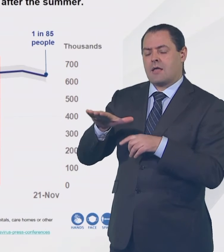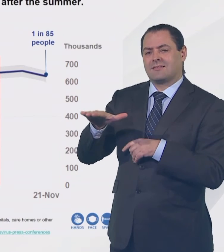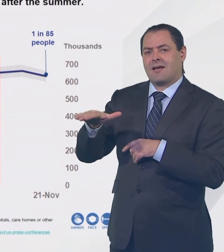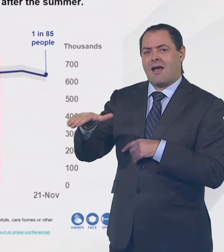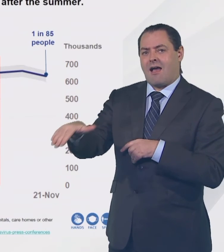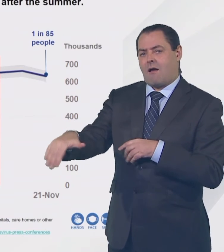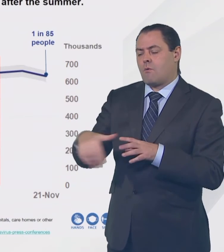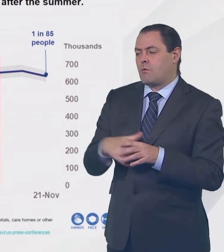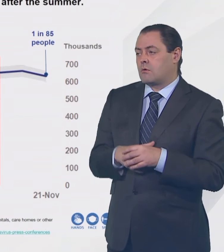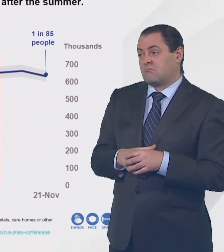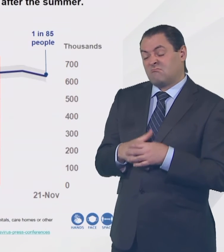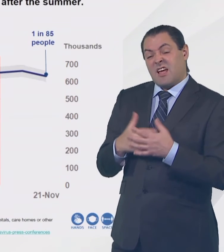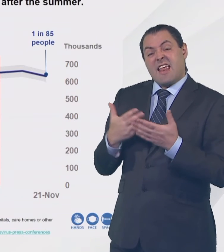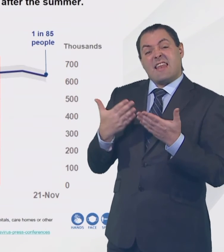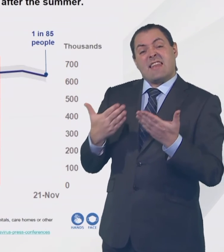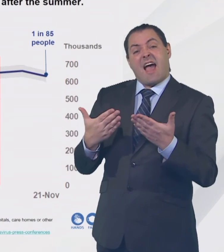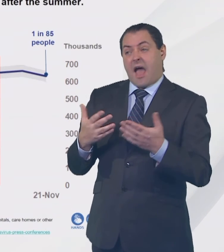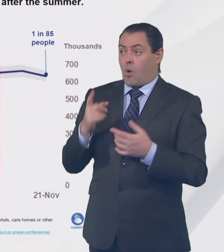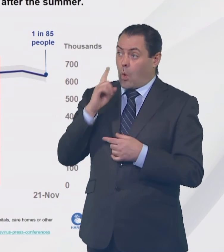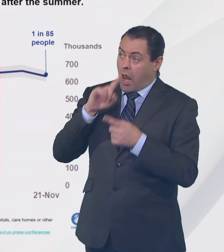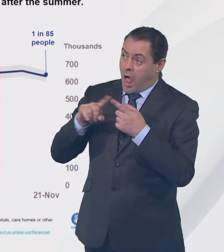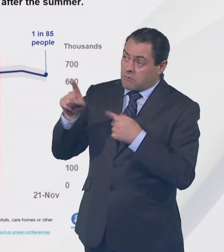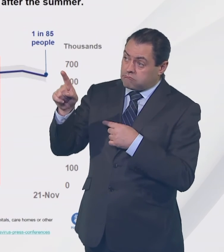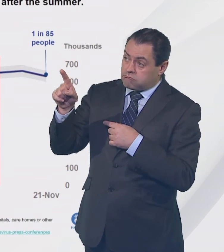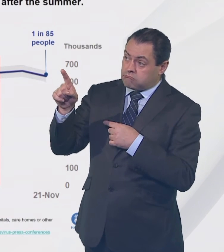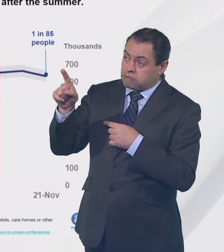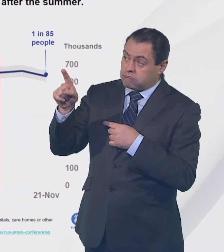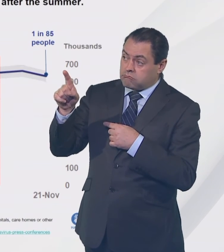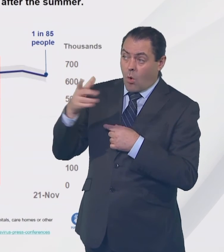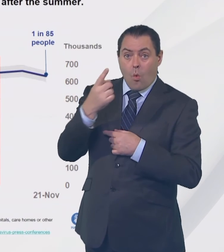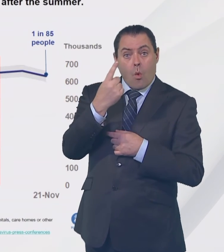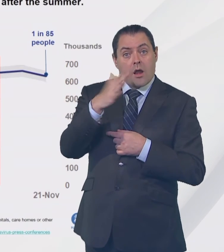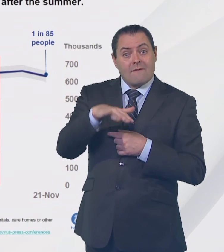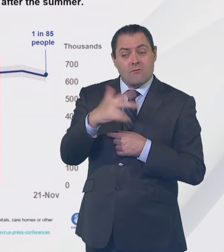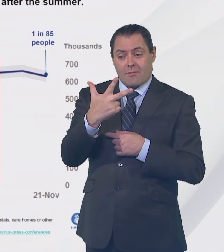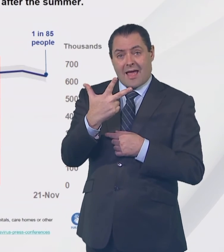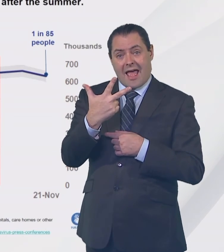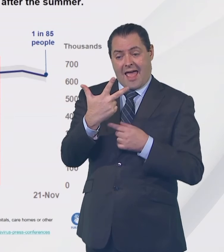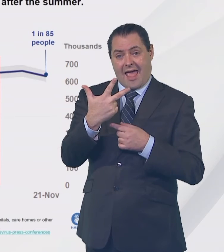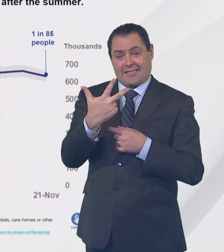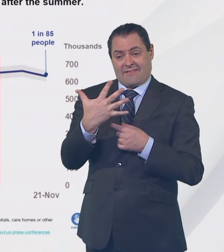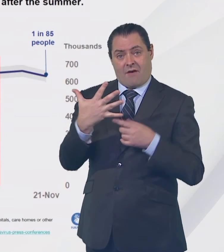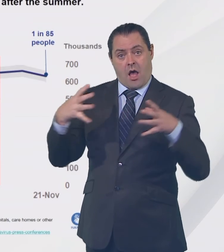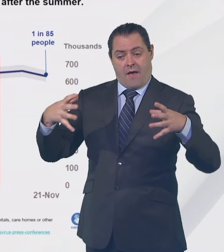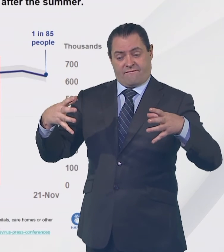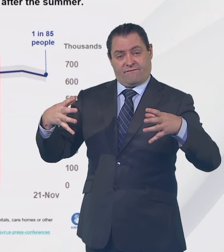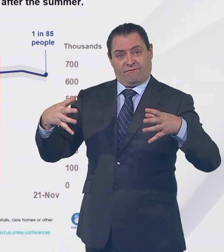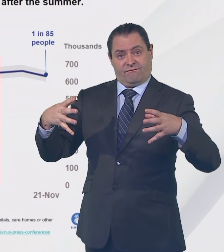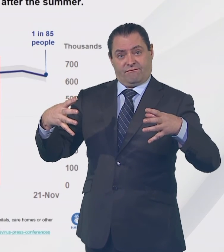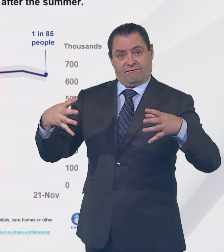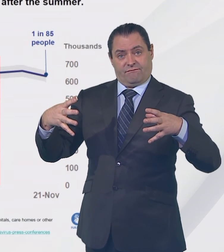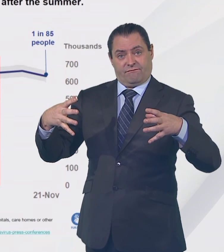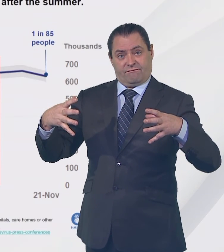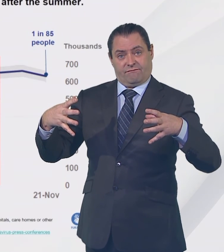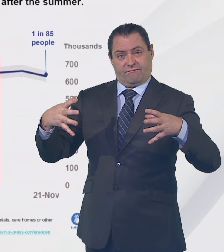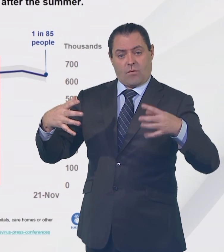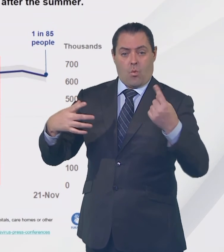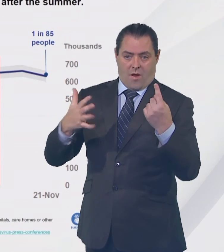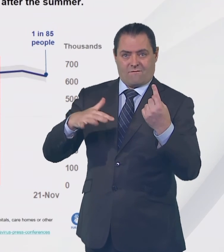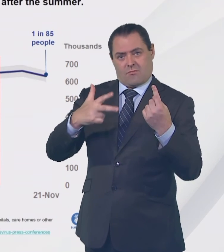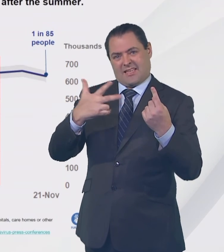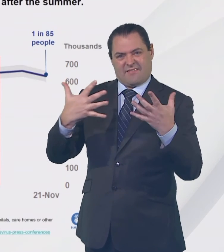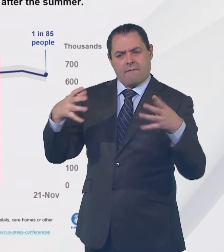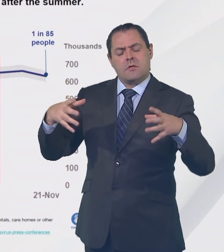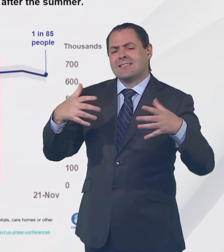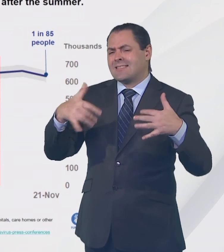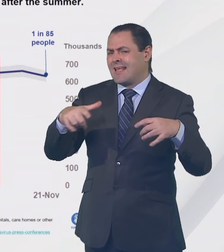latest data suggests 1 in 85 people have the disease. So it's still a very high number of people that we've got, and that's why we need not just to